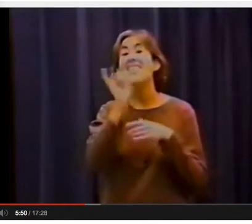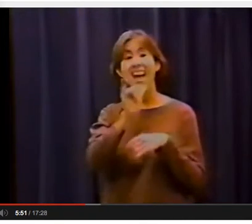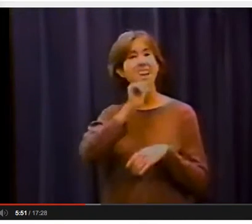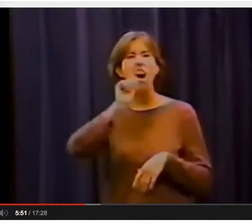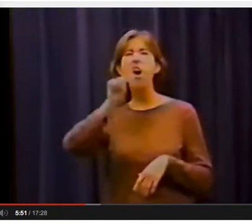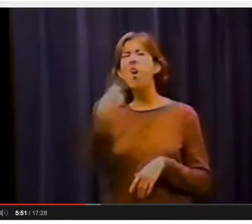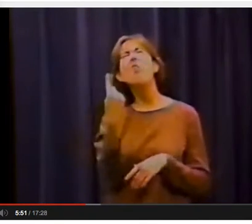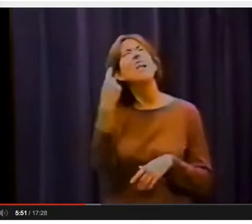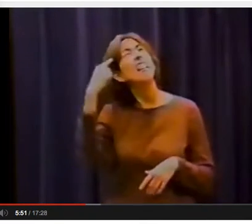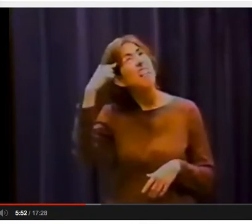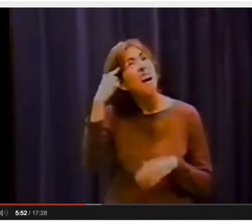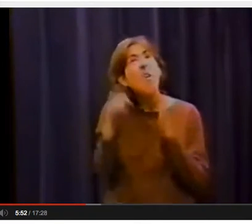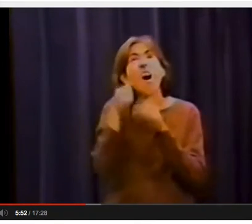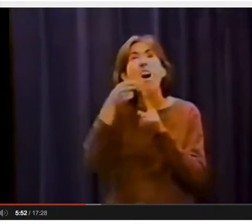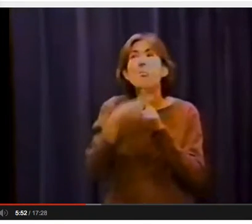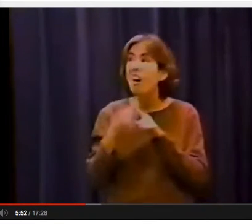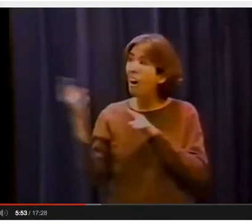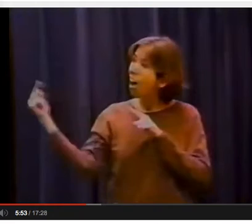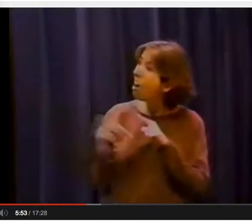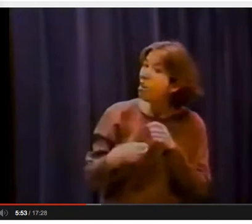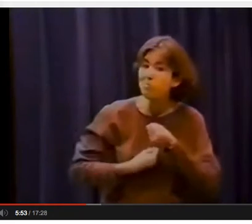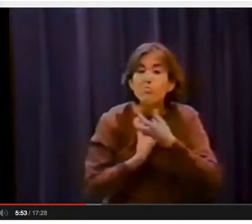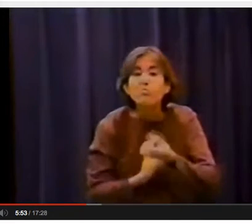So we do monthly meetings.